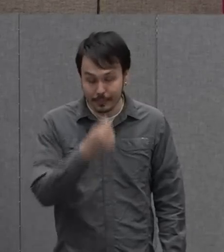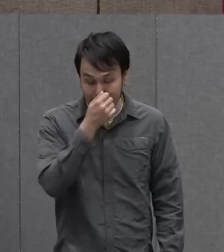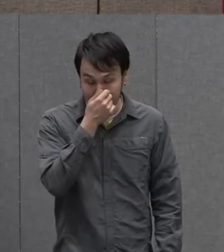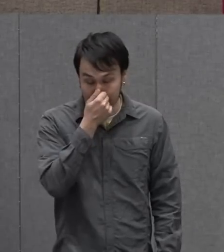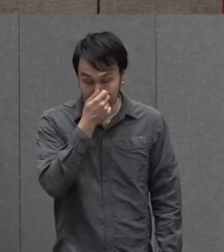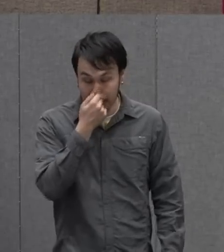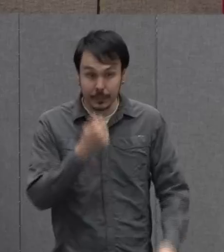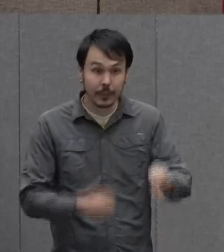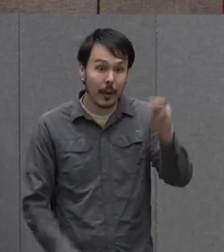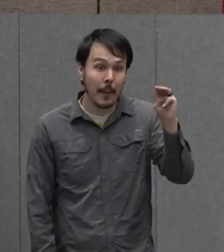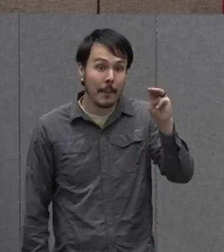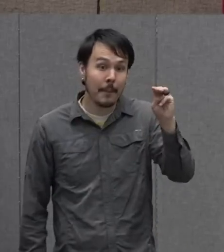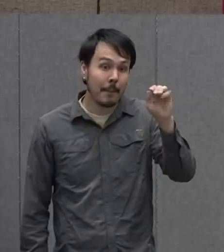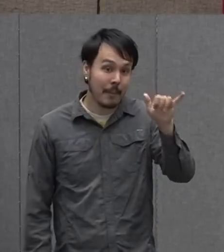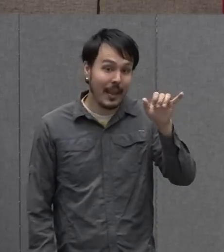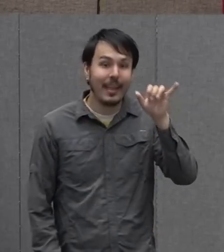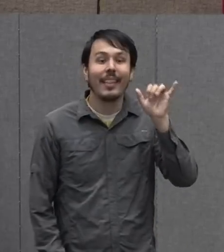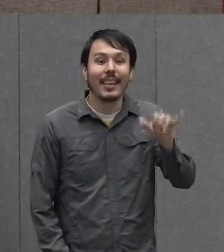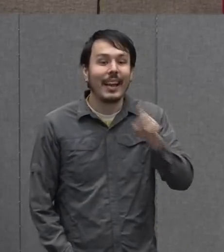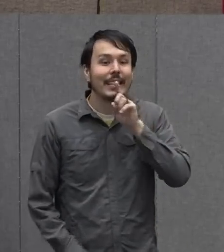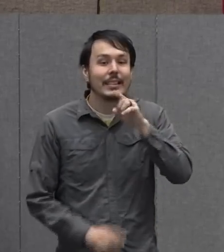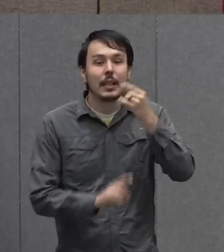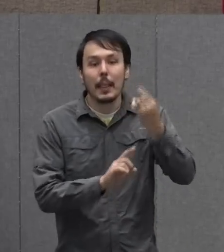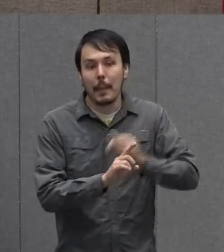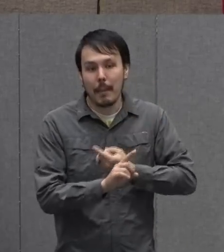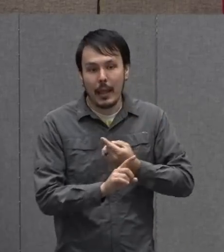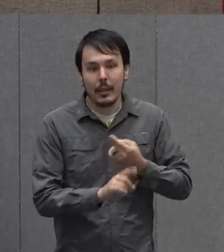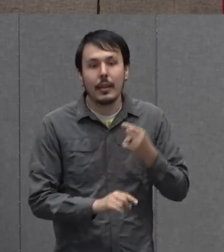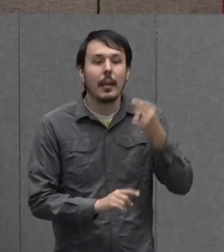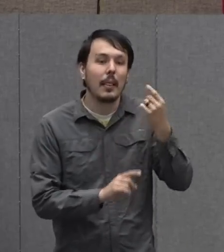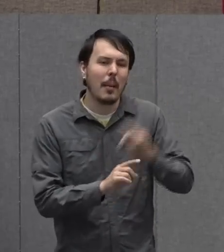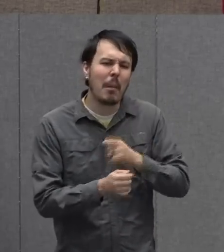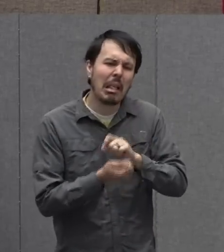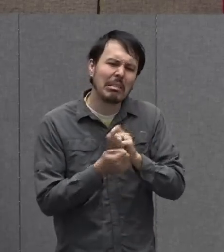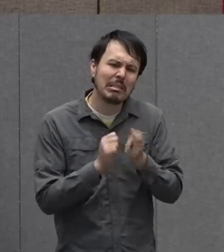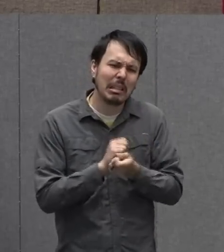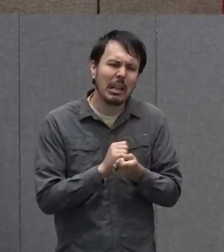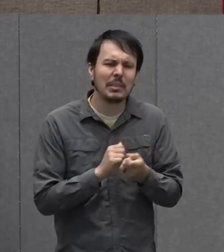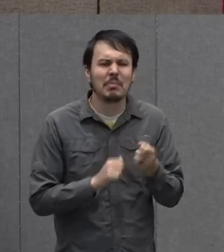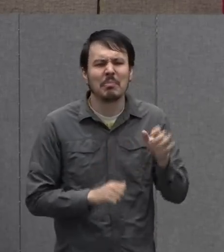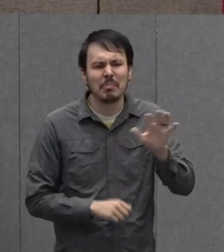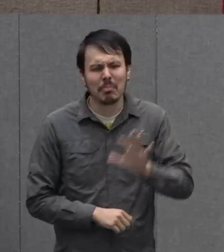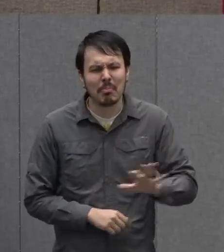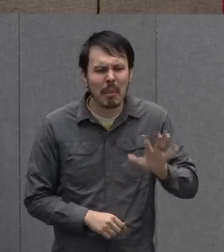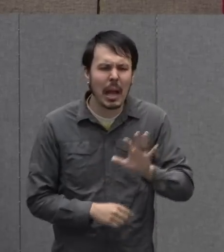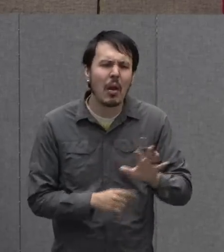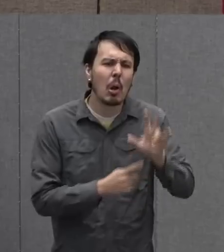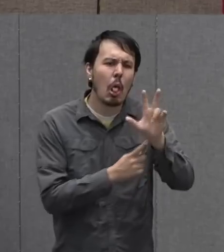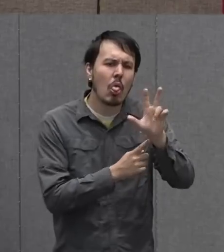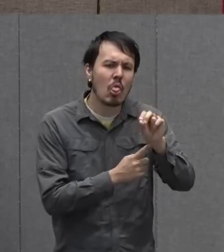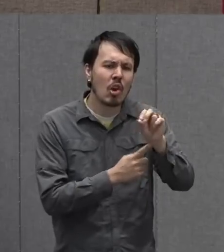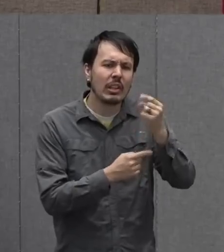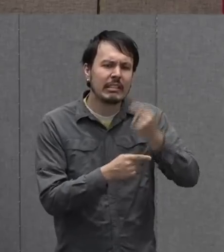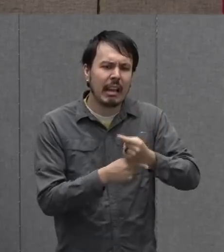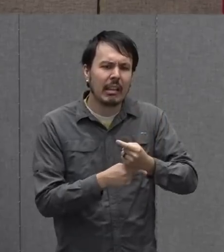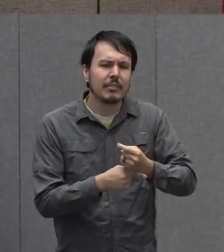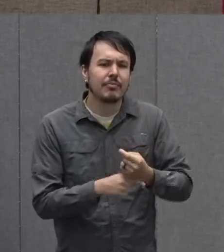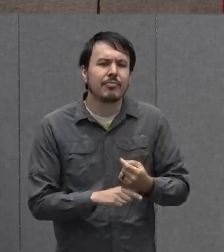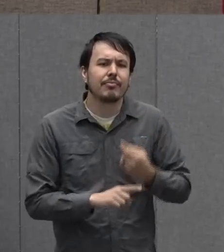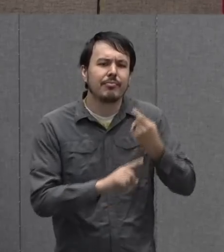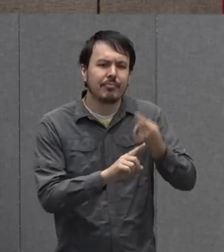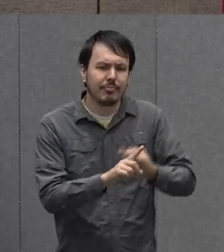May is the month, and the month changes about every 30 days. The